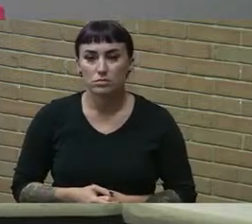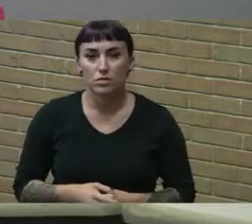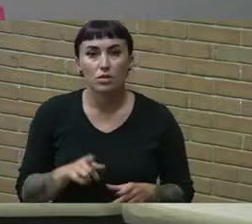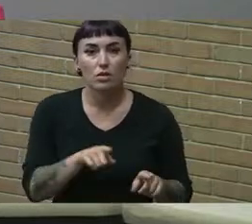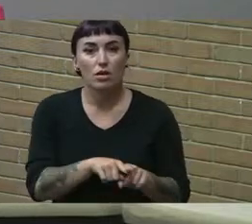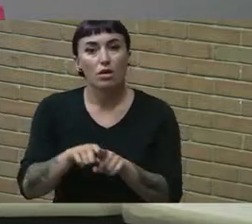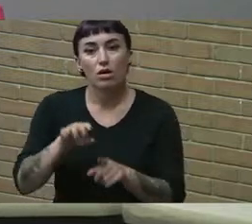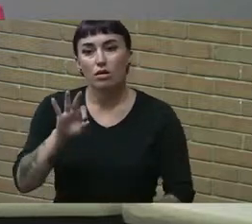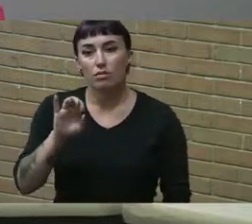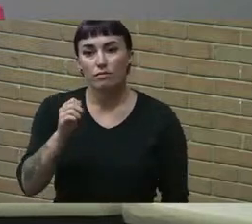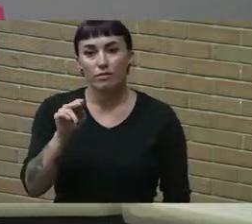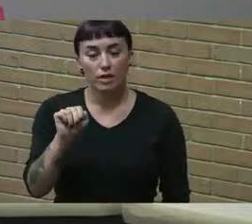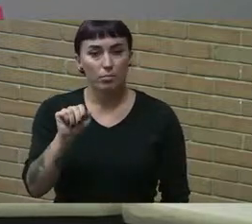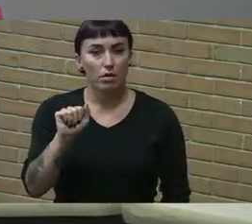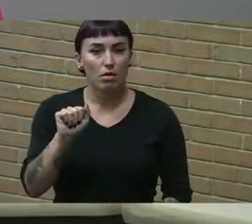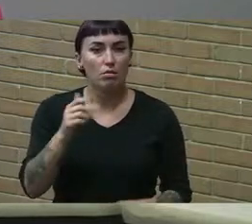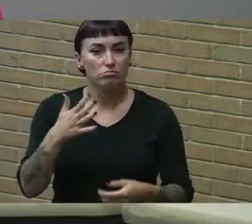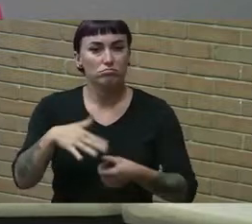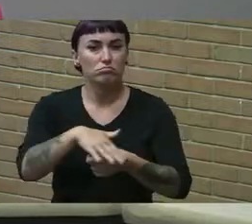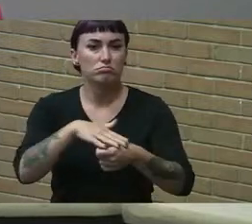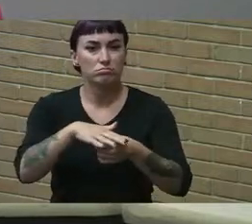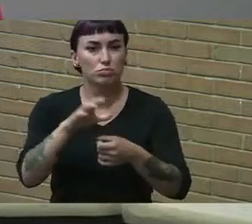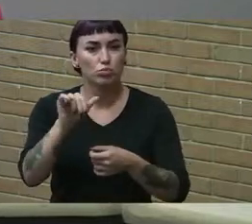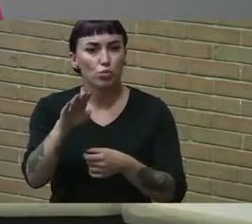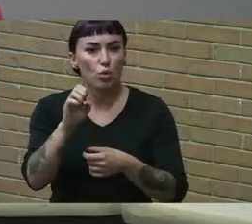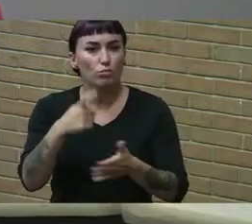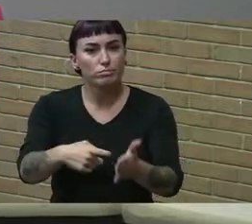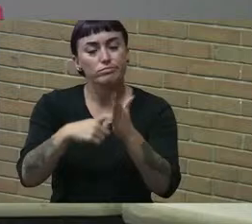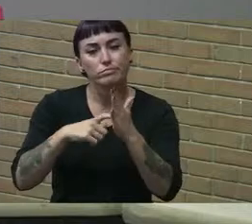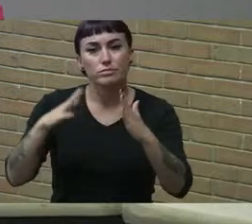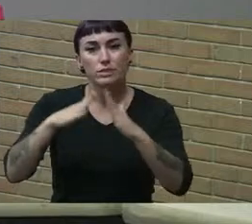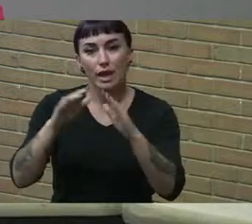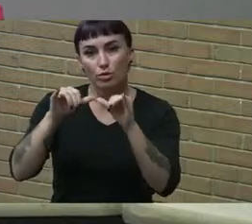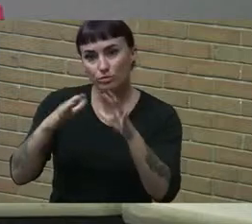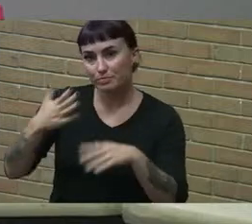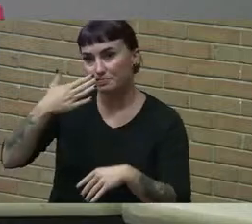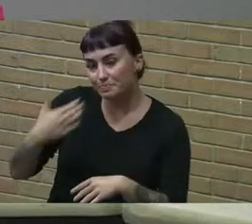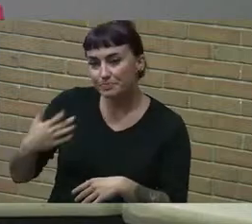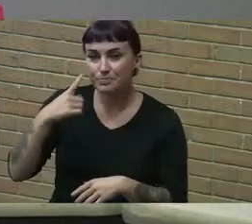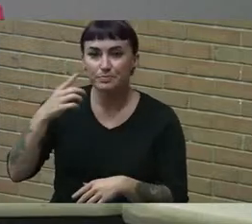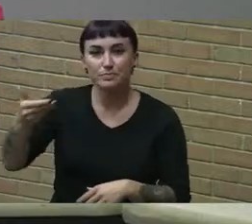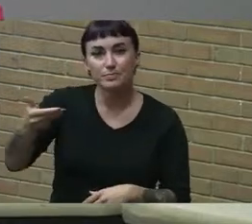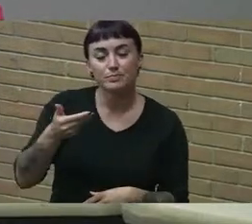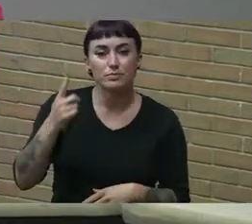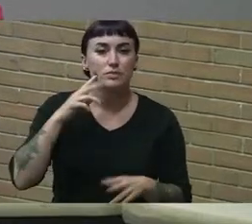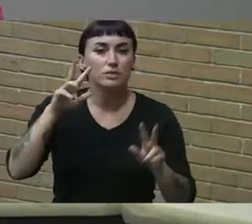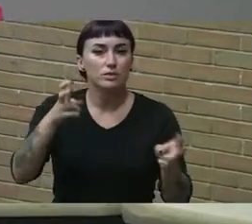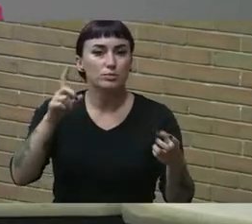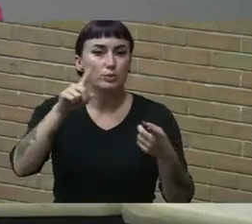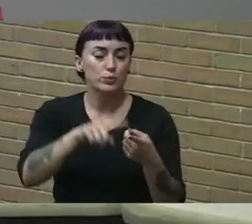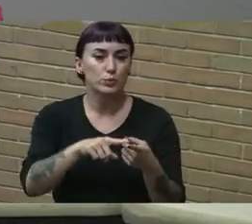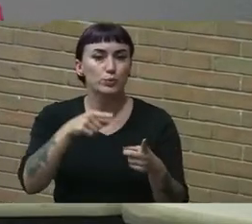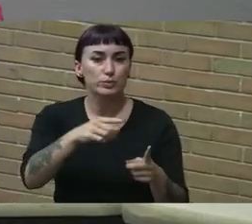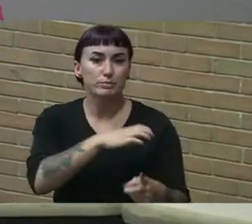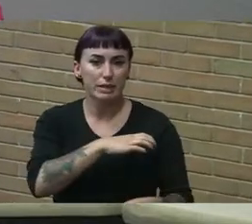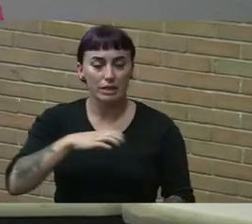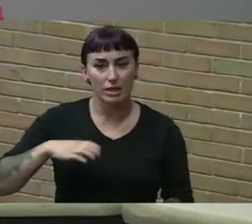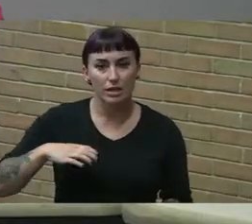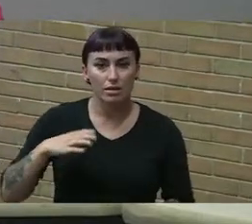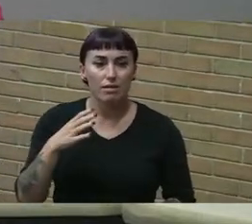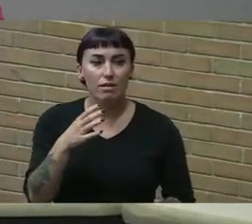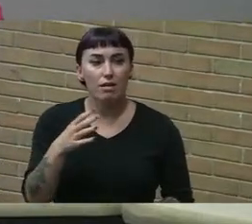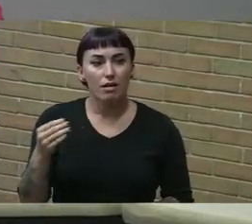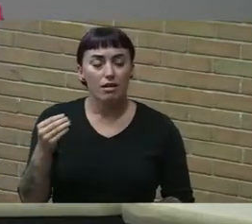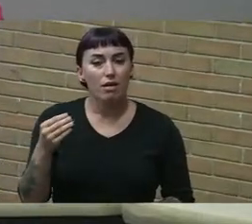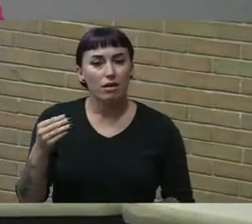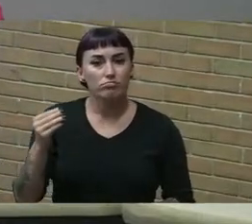FEMA mandated local code updates. Our town engineer, Ken Hurley, thank you, introduced the topic to the committee,